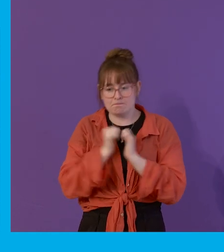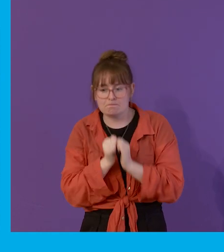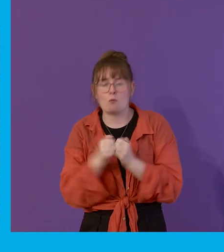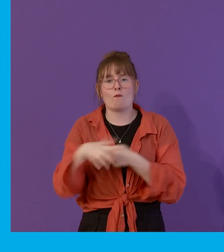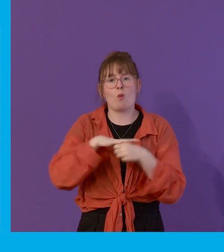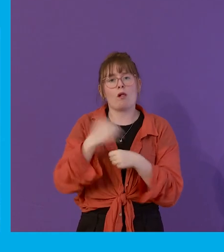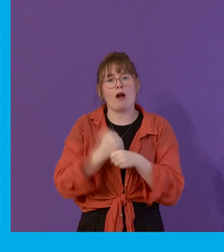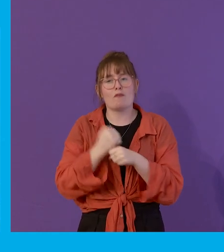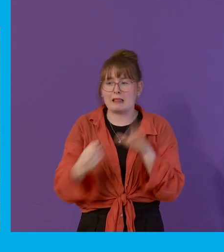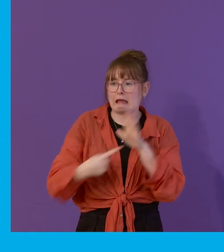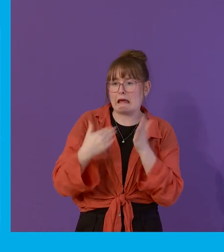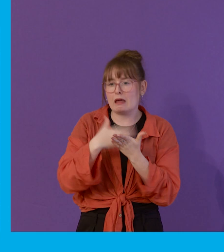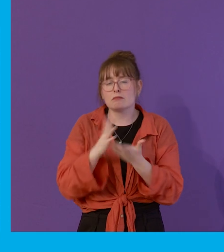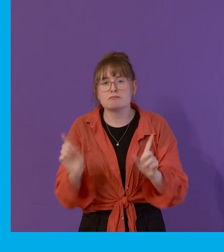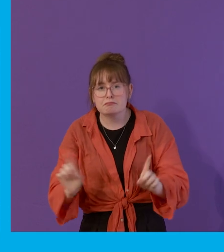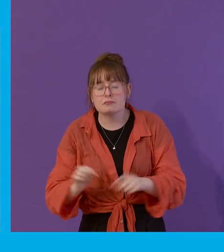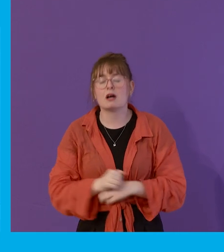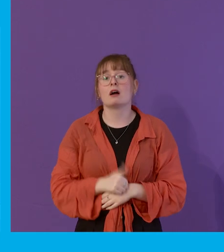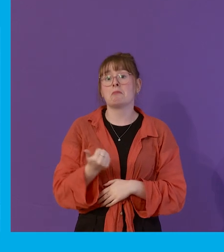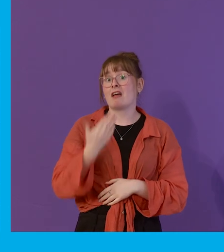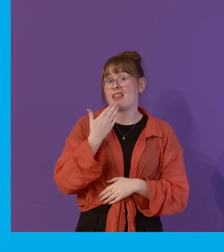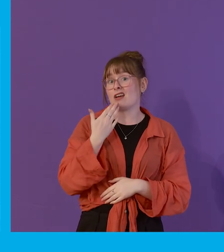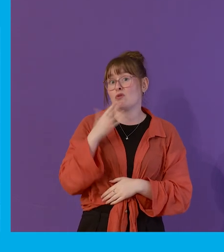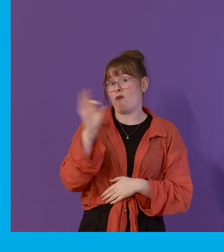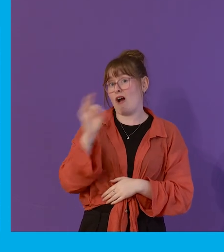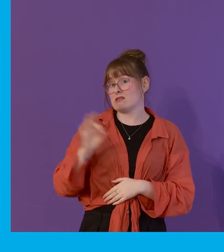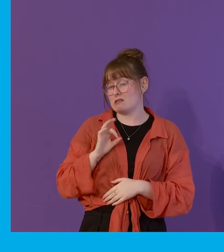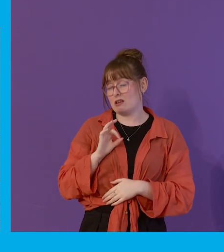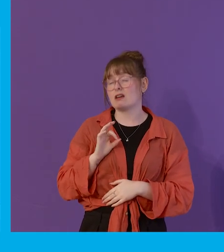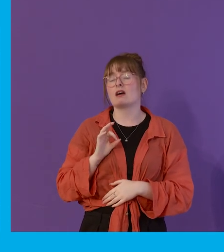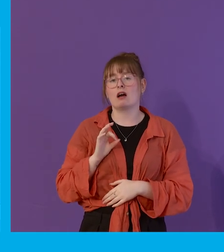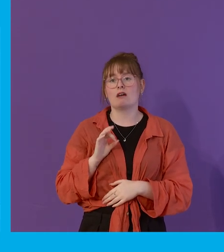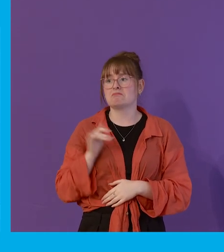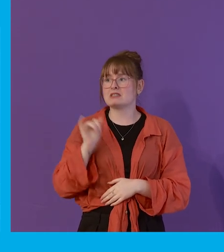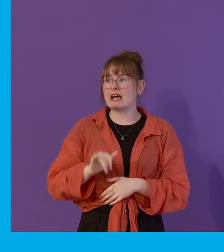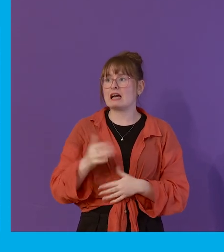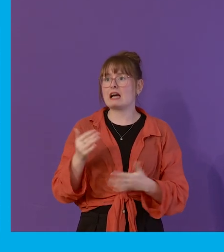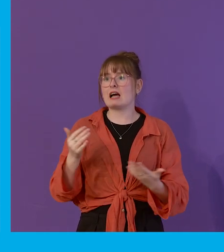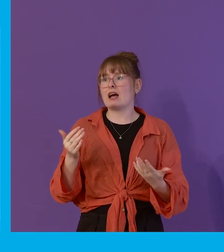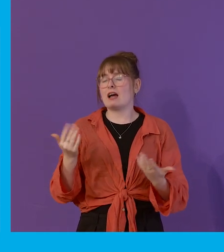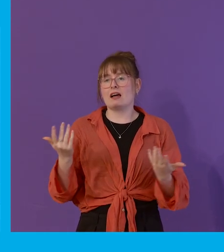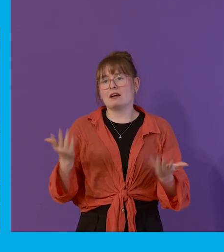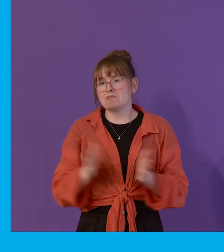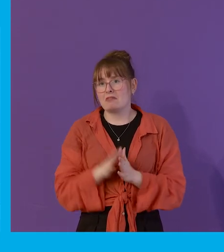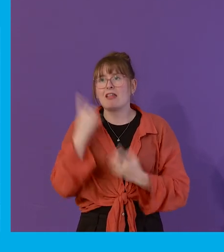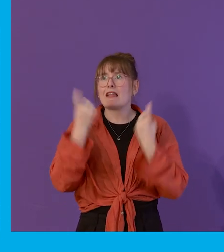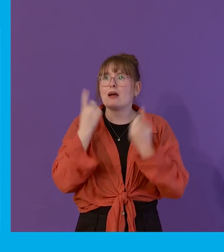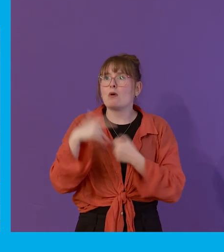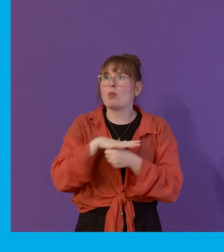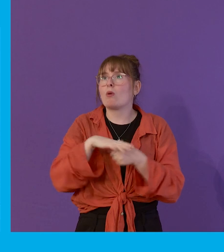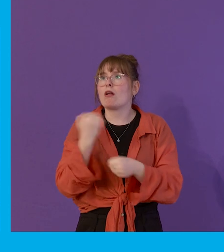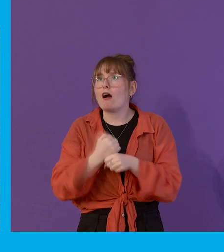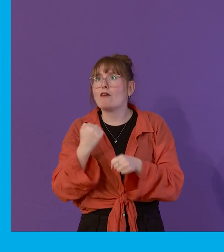local government? Thanks very much, Arianne. This gets to the root of